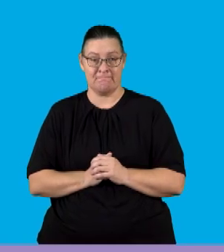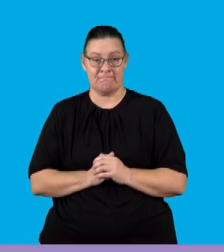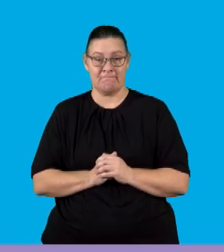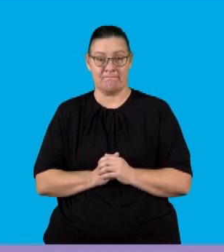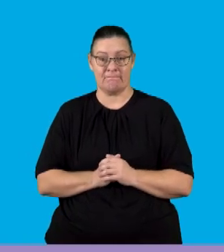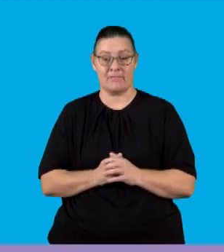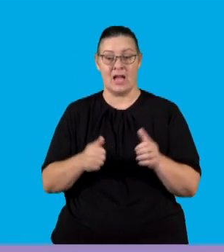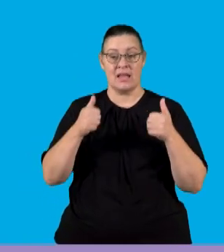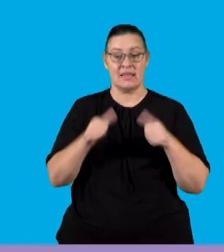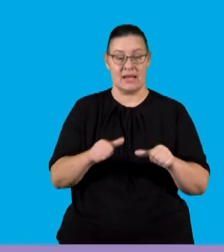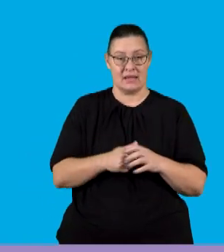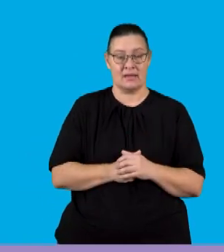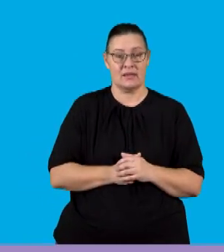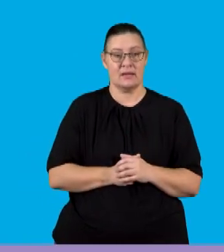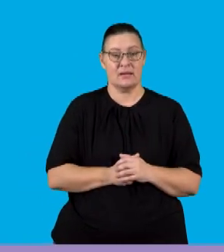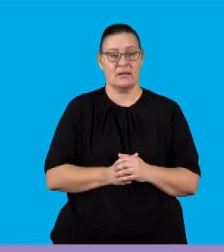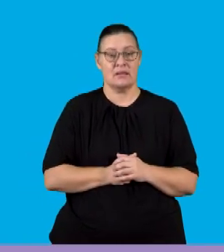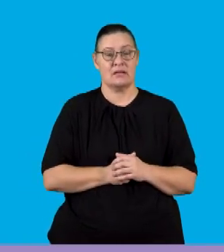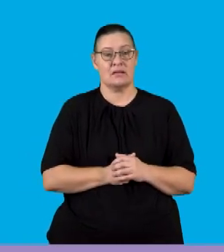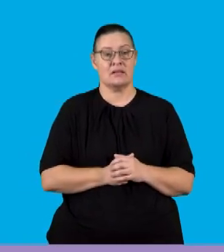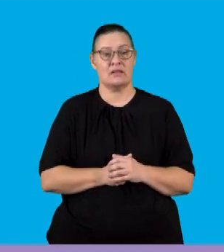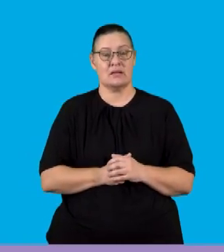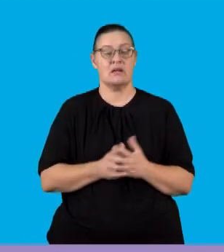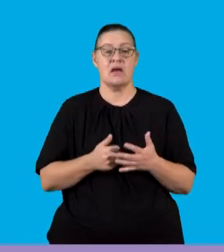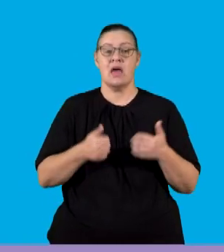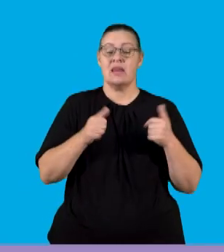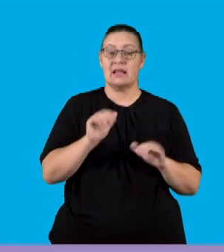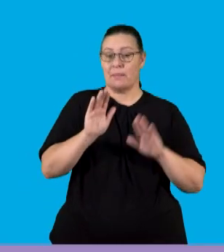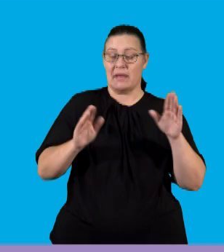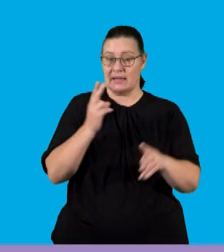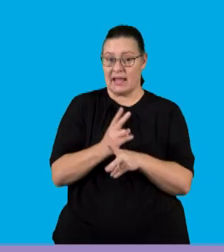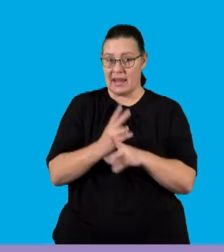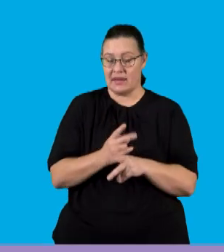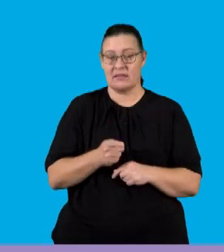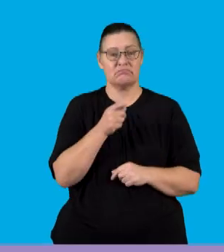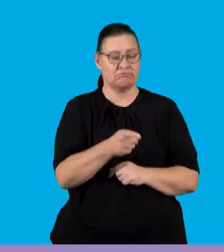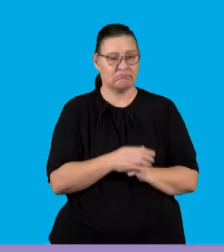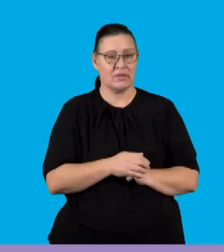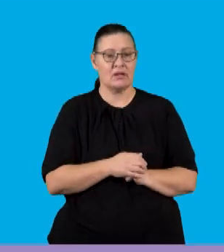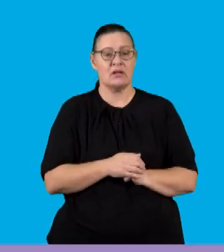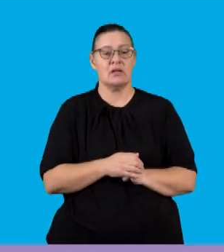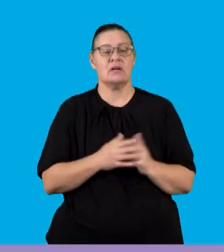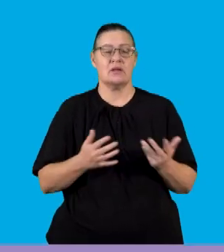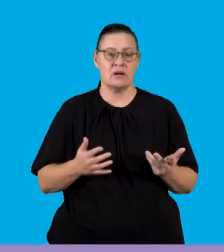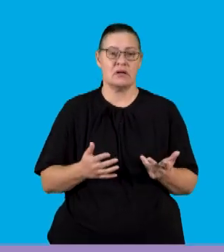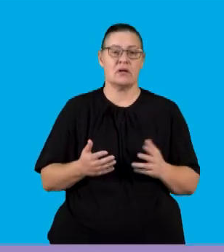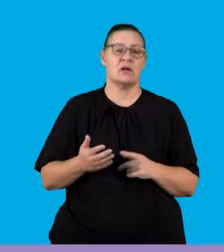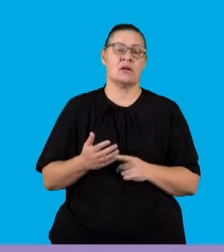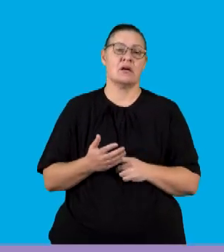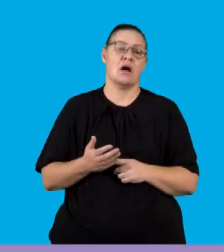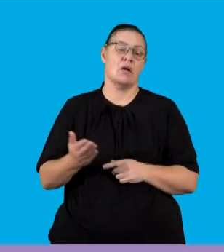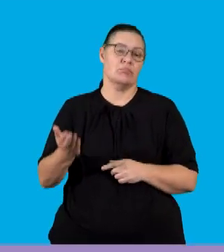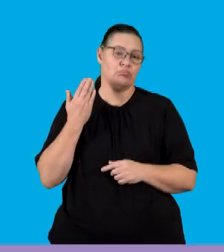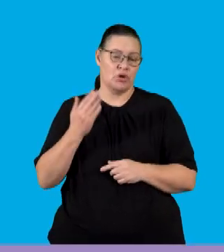88. Then we are going to work with a next pattern again. So this pattern, we also worked with it in